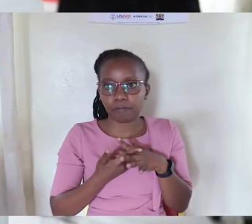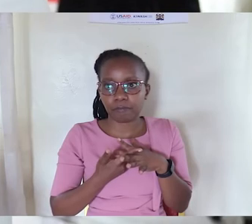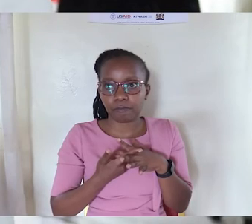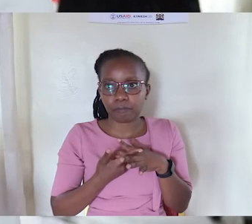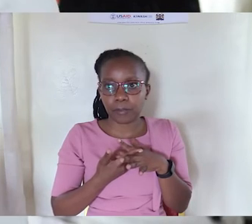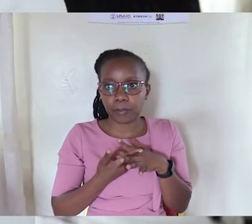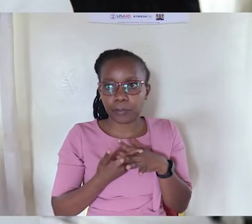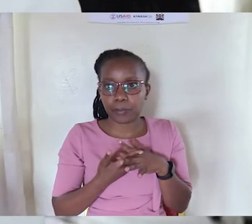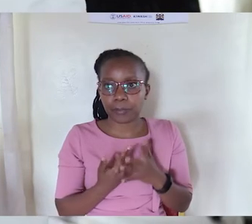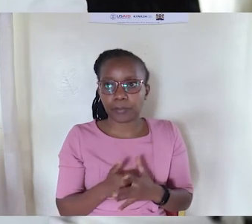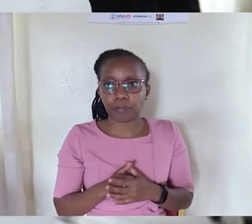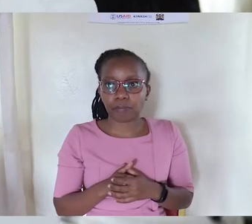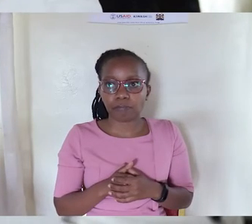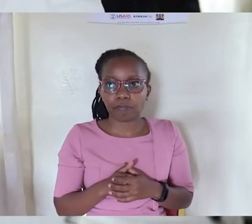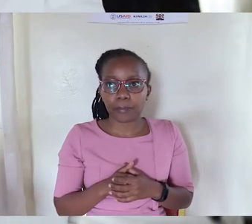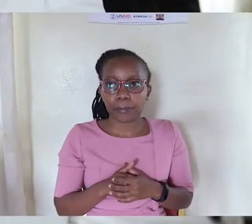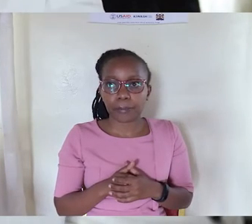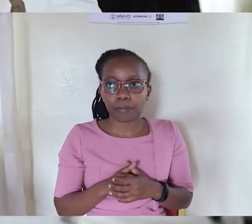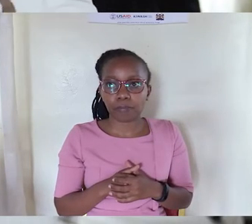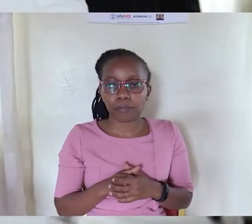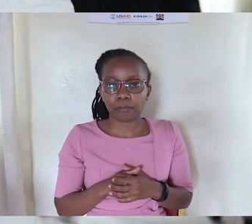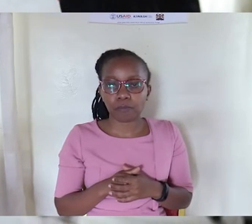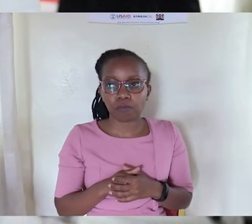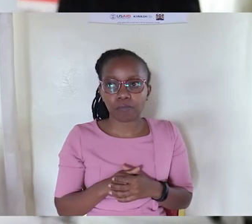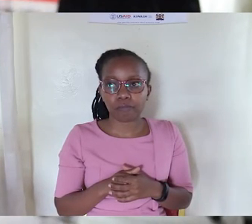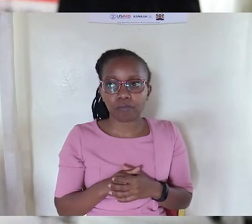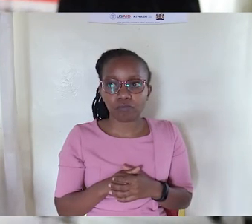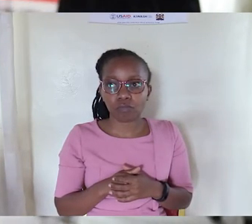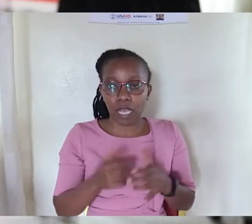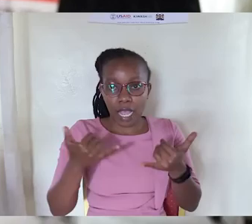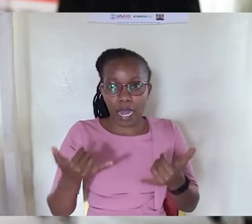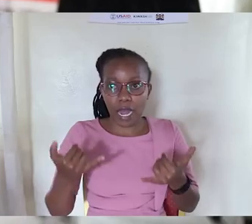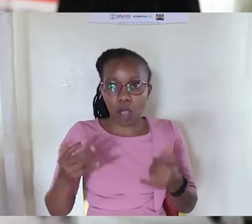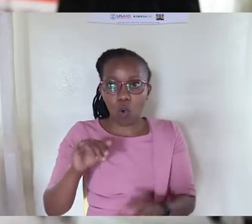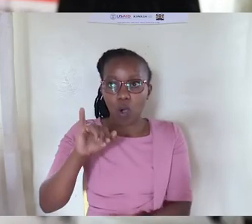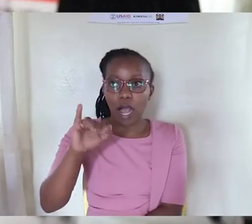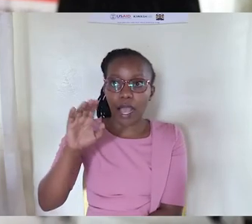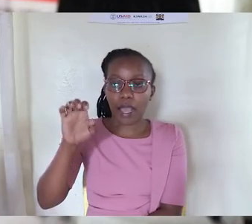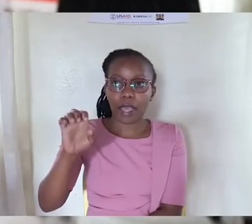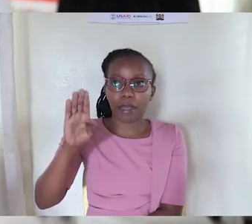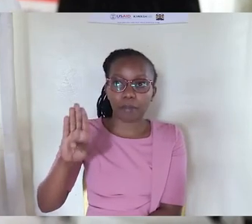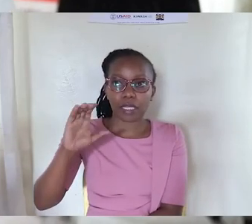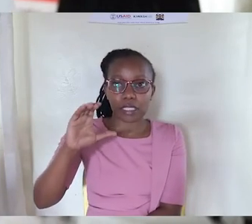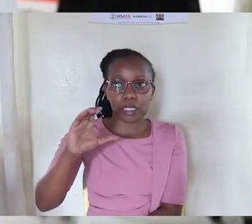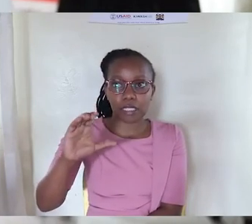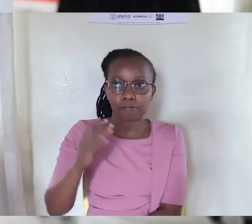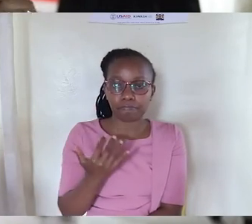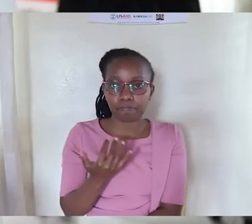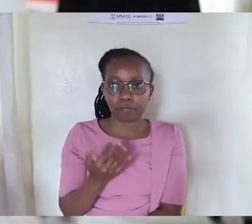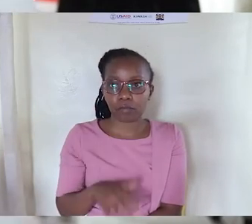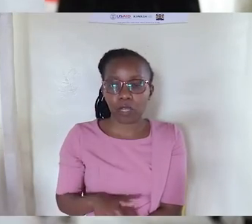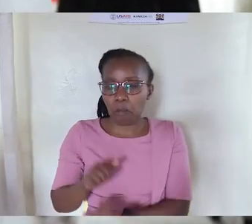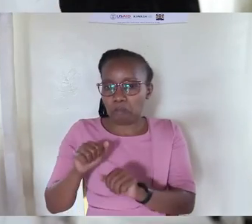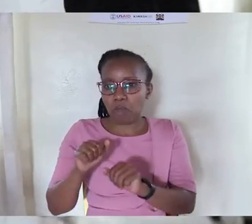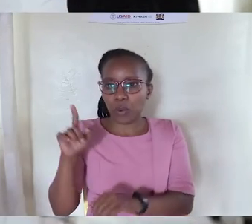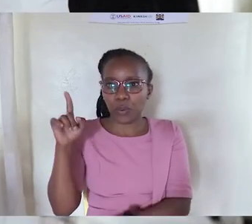Okay? It also means that this is the time that IEBC will have the teeth to